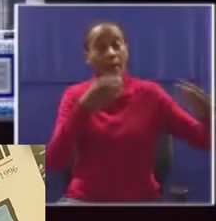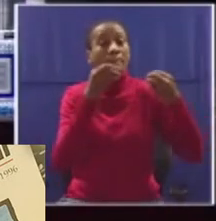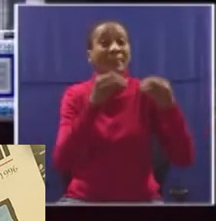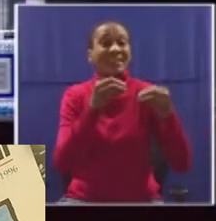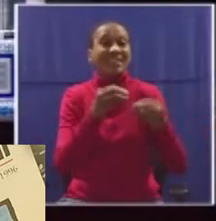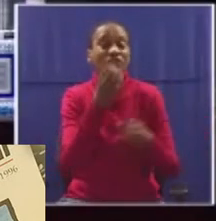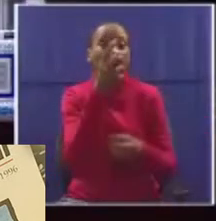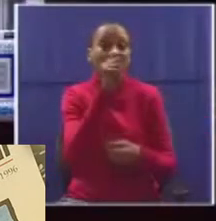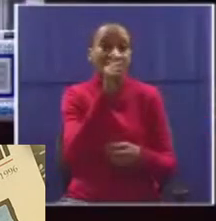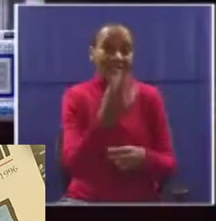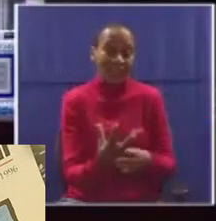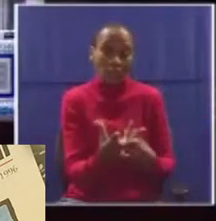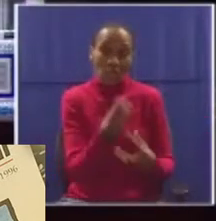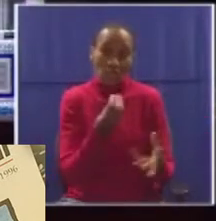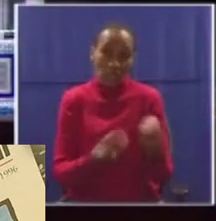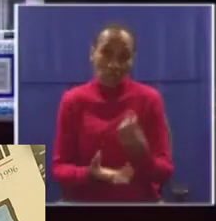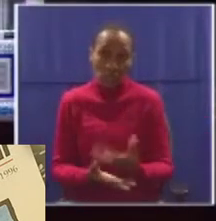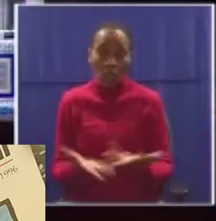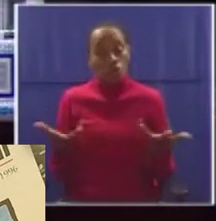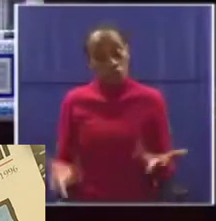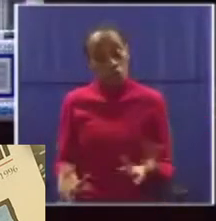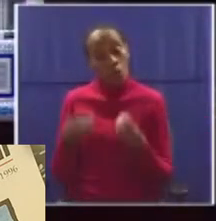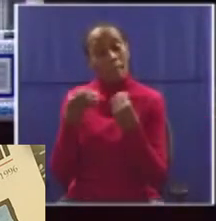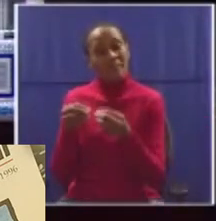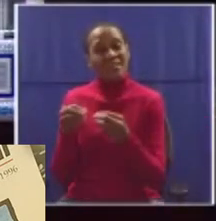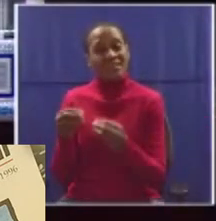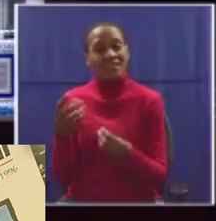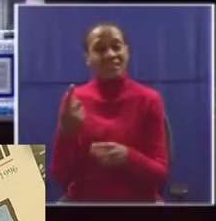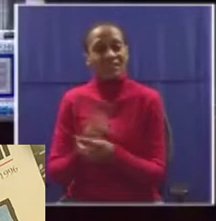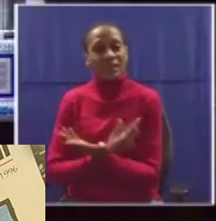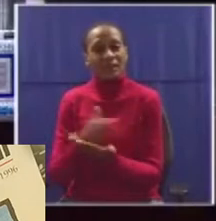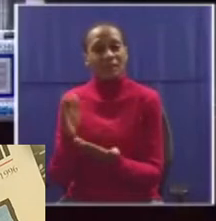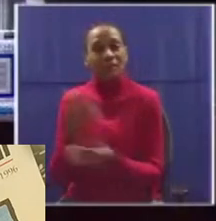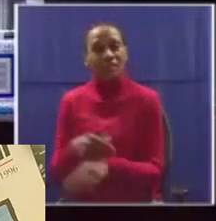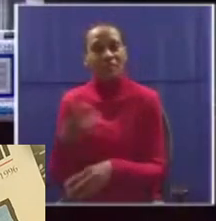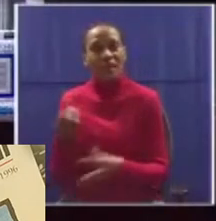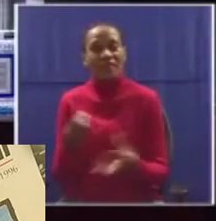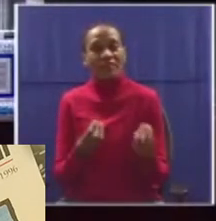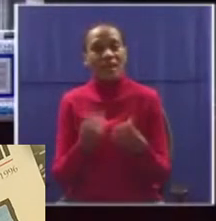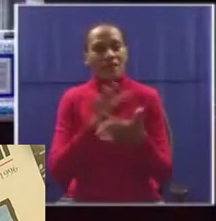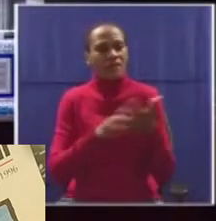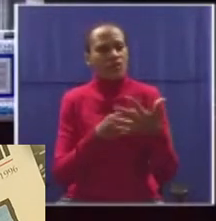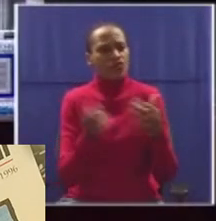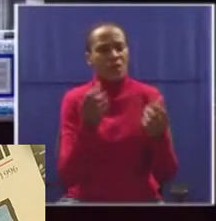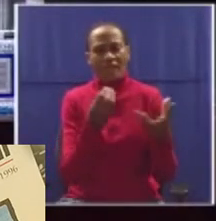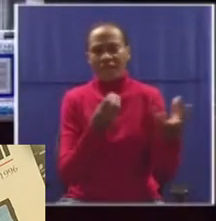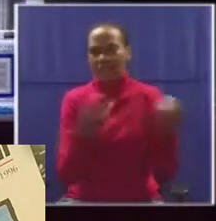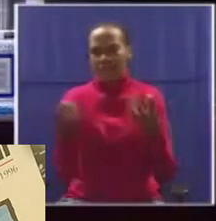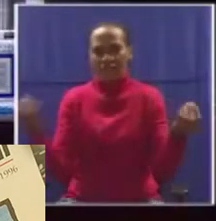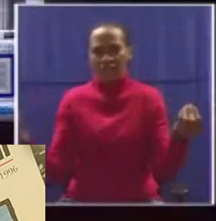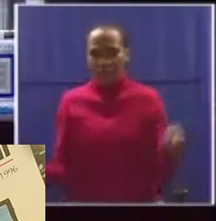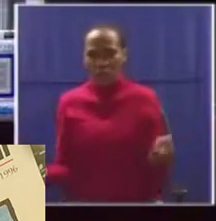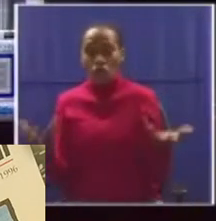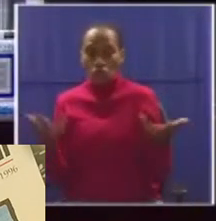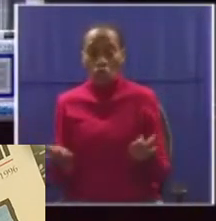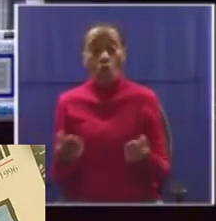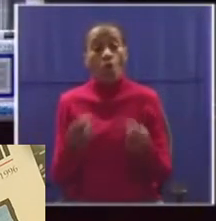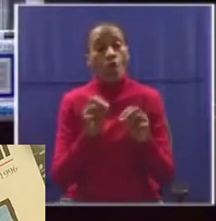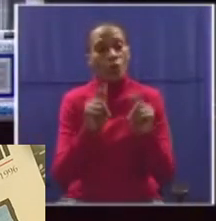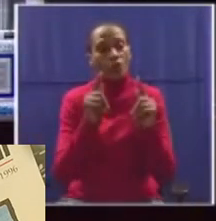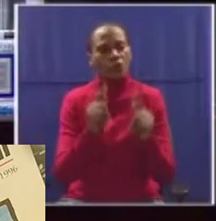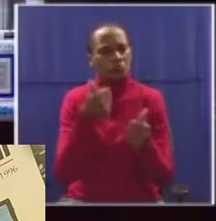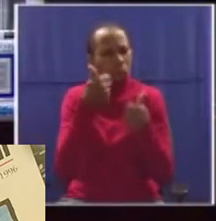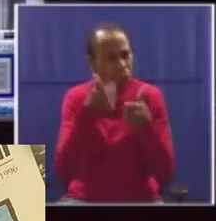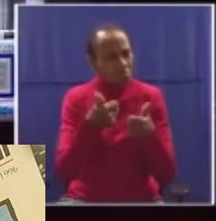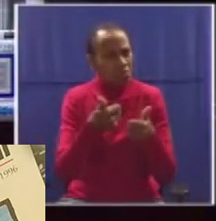tenders however these businesses often have well-established networks which affords them better chances of